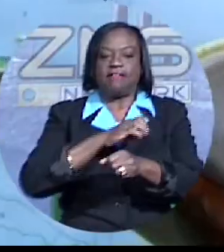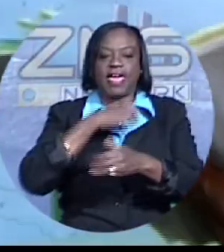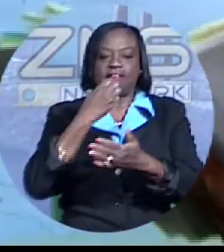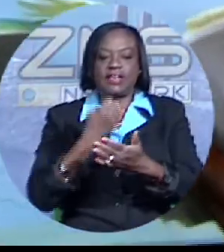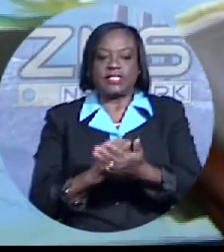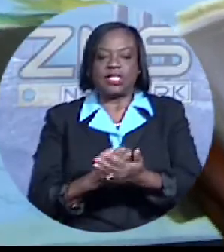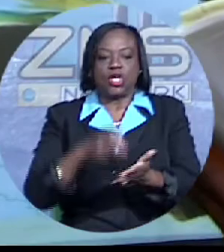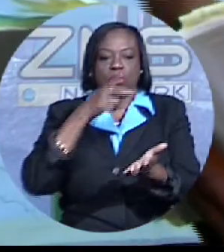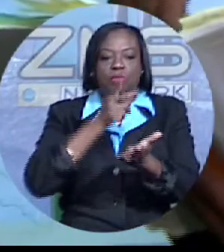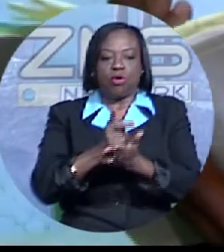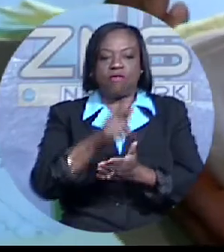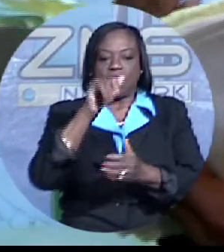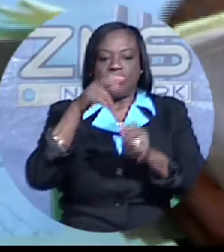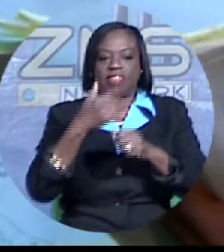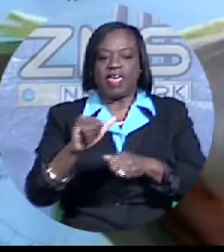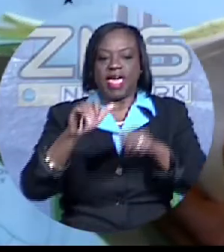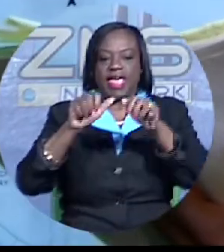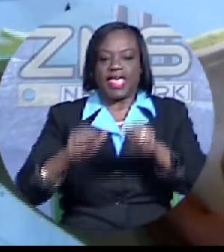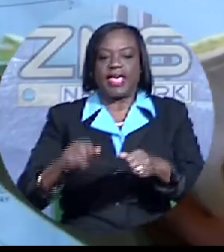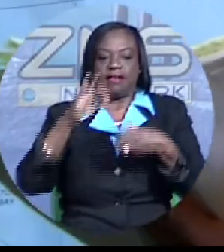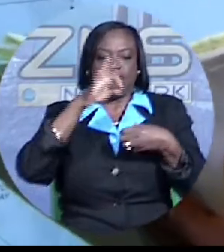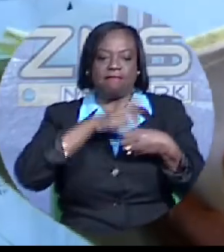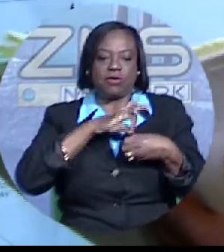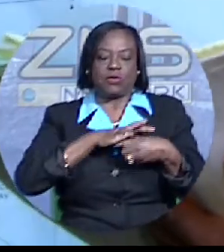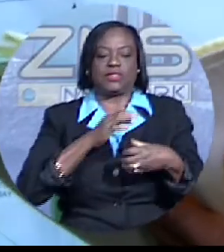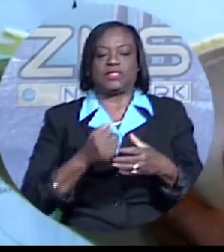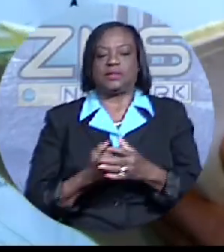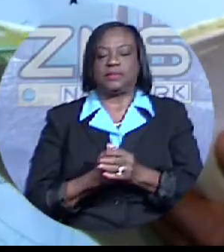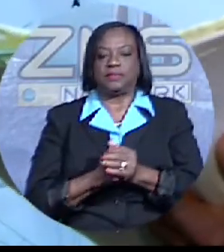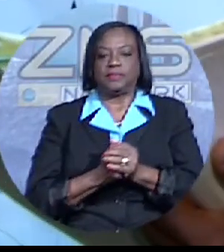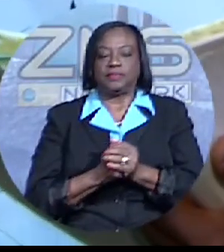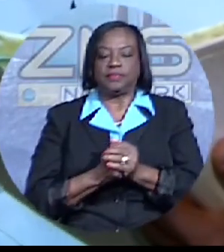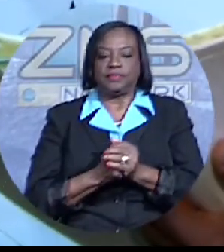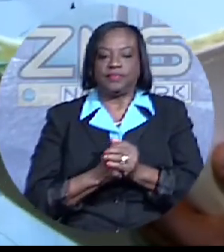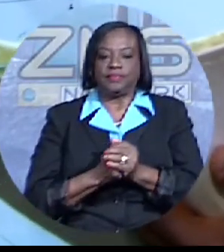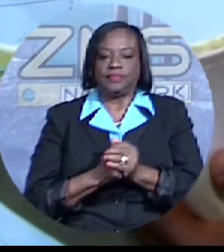are eligible to vote. Janelle Ferguson, ZNS Network News.